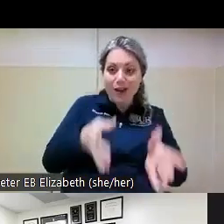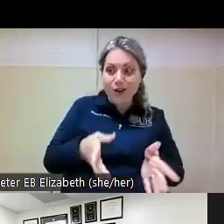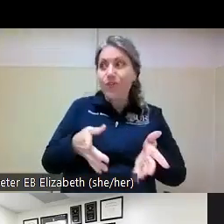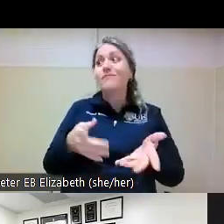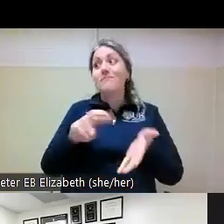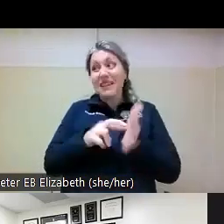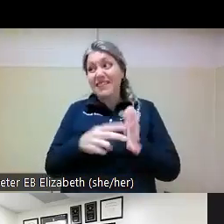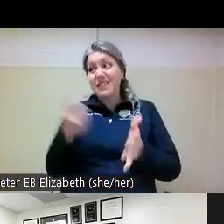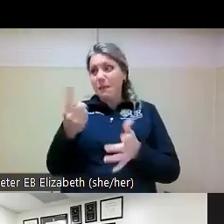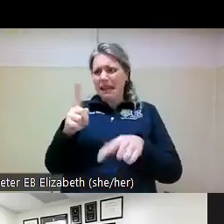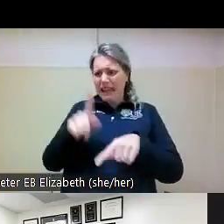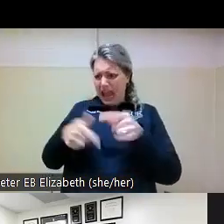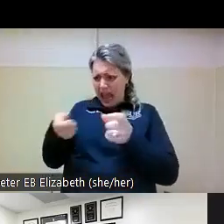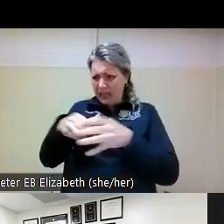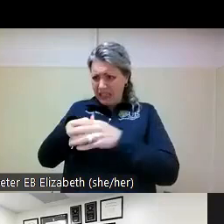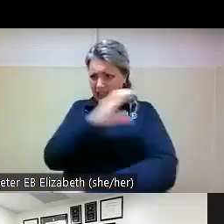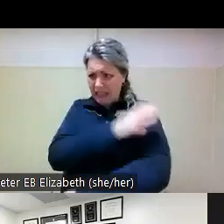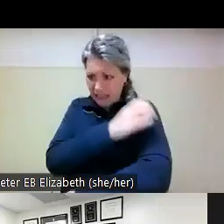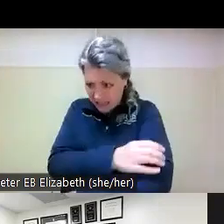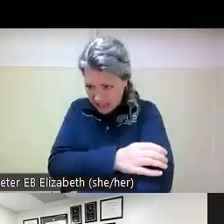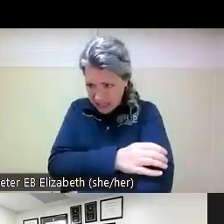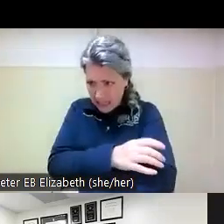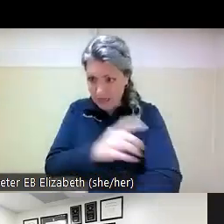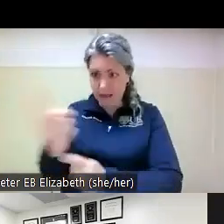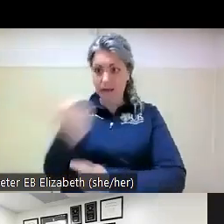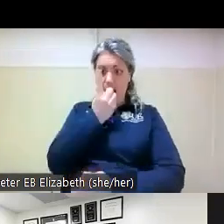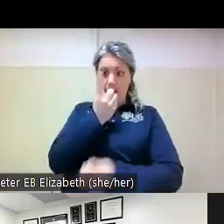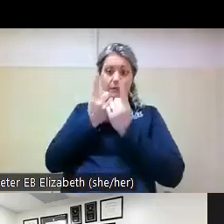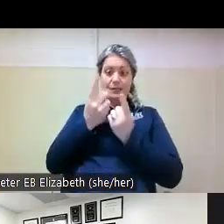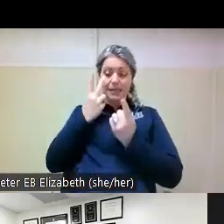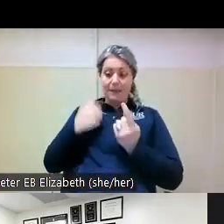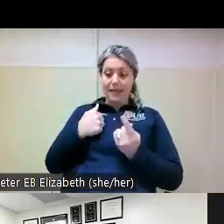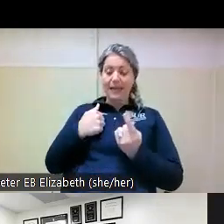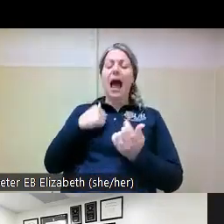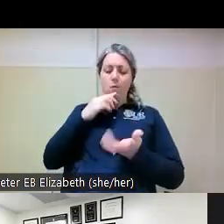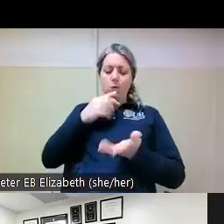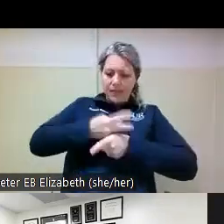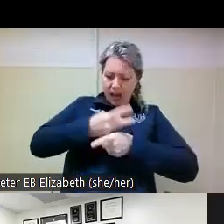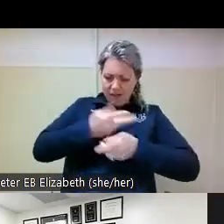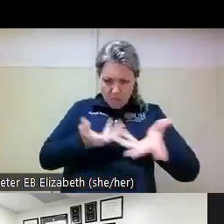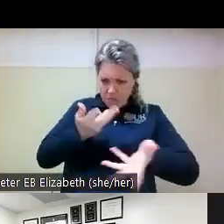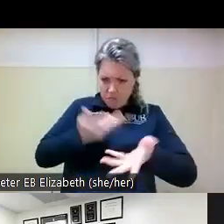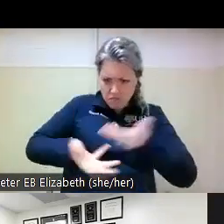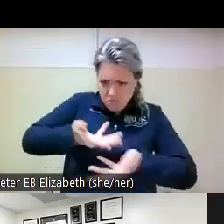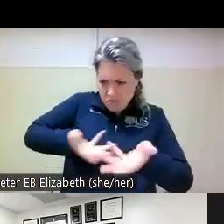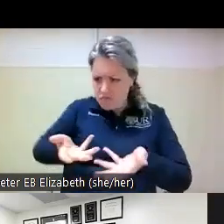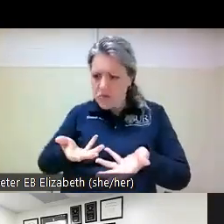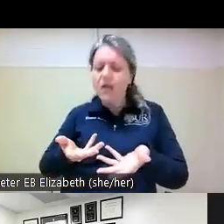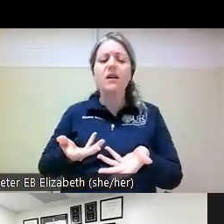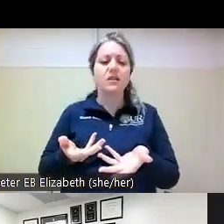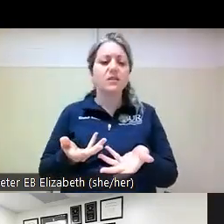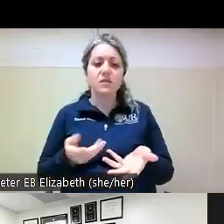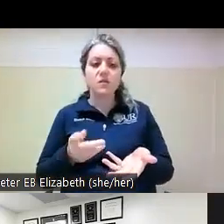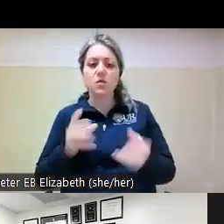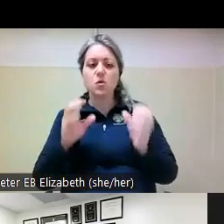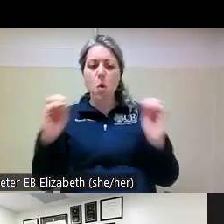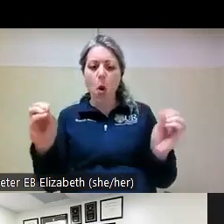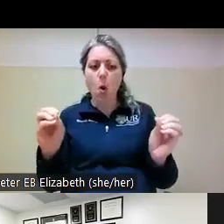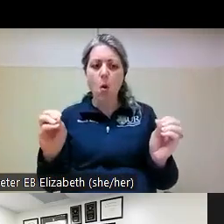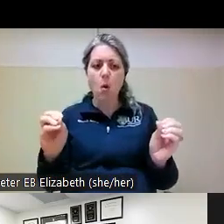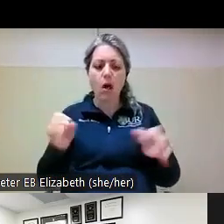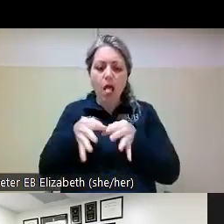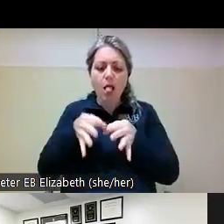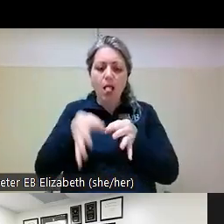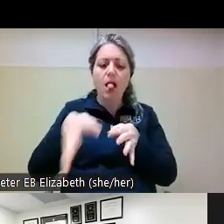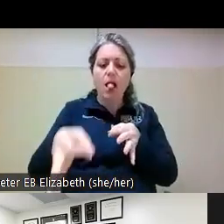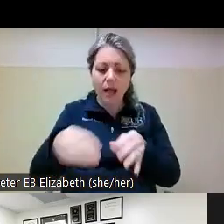that can't be handled in the clinic, they come see me and I will take care of it. So there's really no lag in